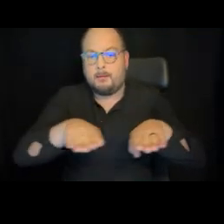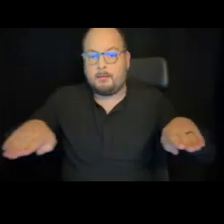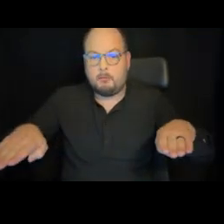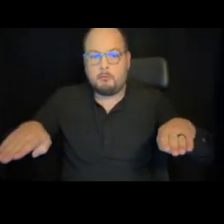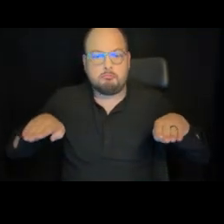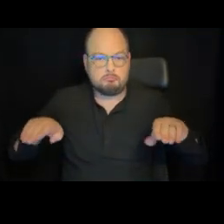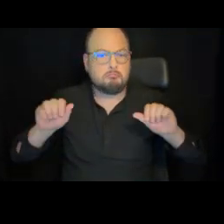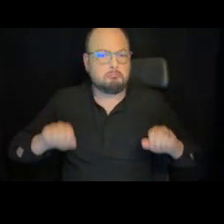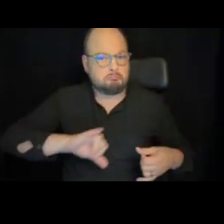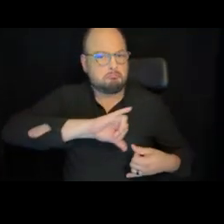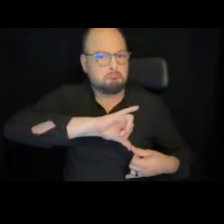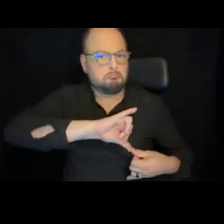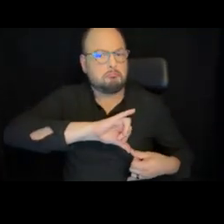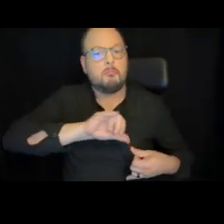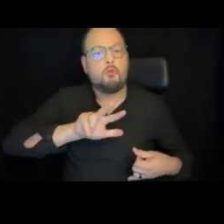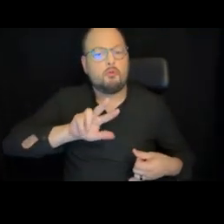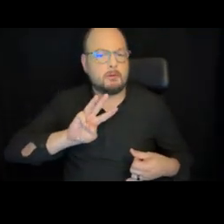inches.